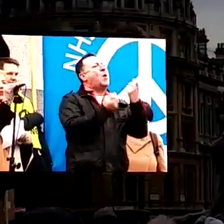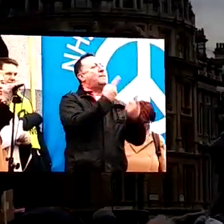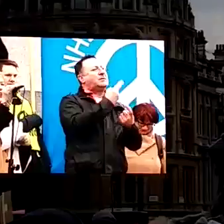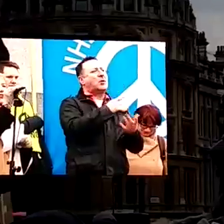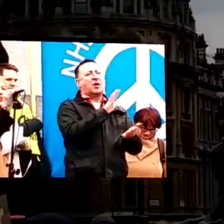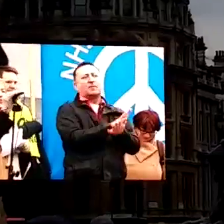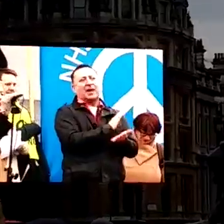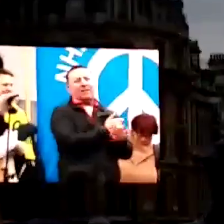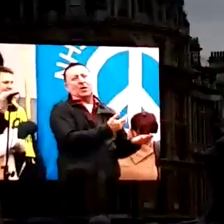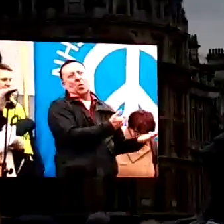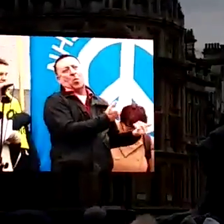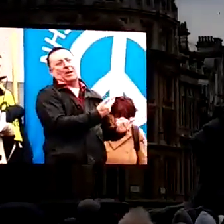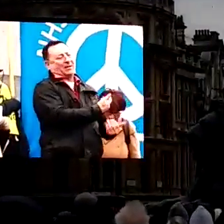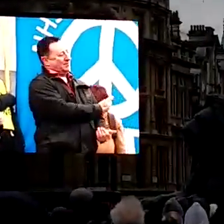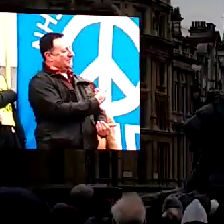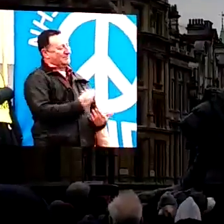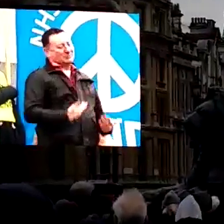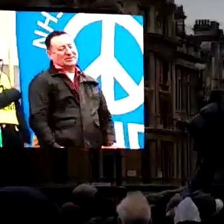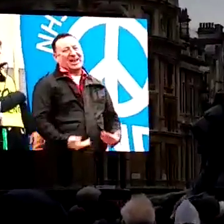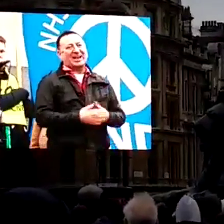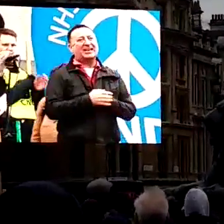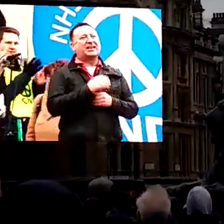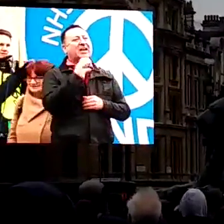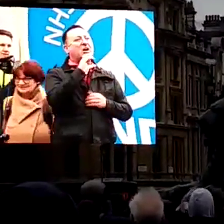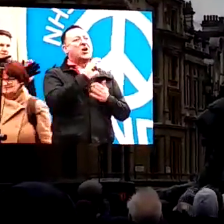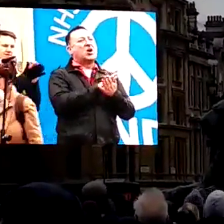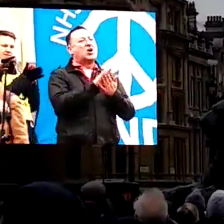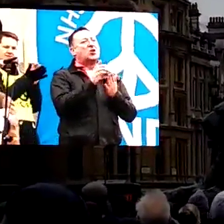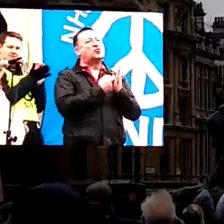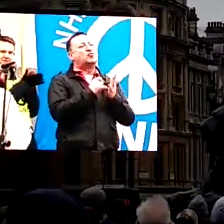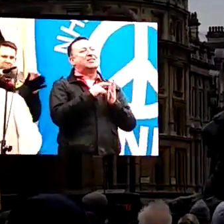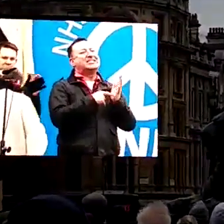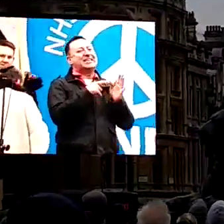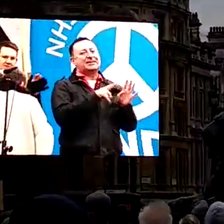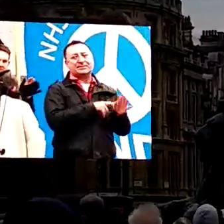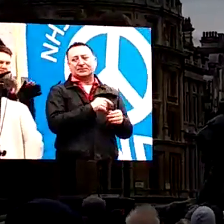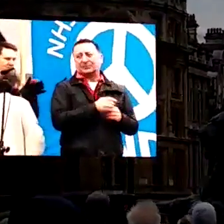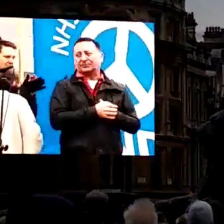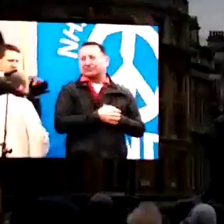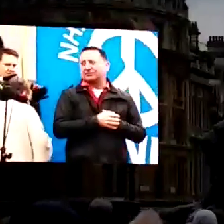her as our next speaker. Welcome, Christine.